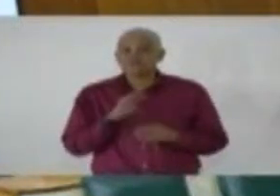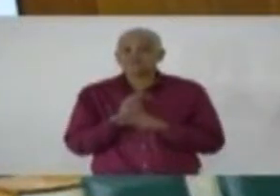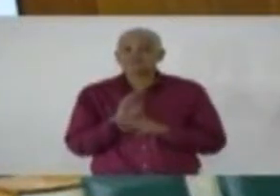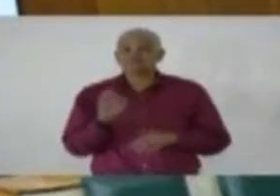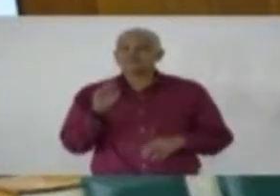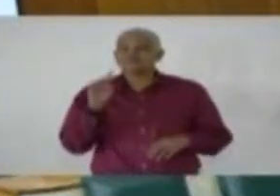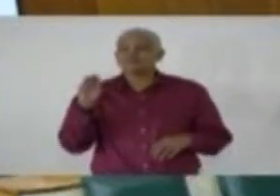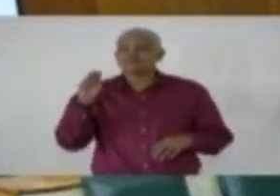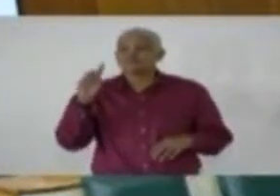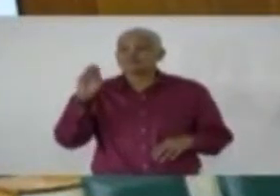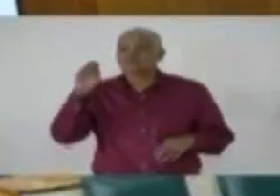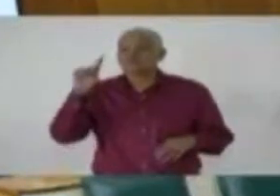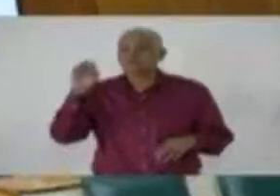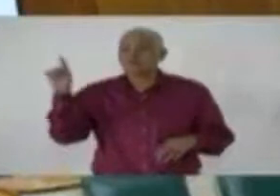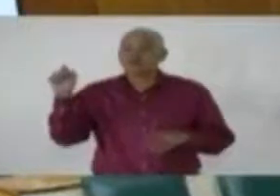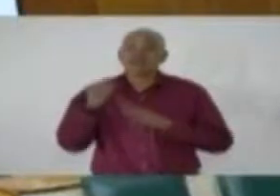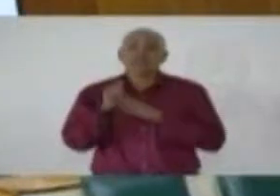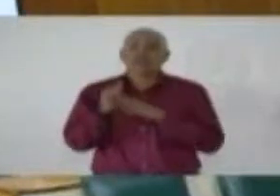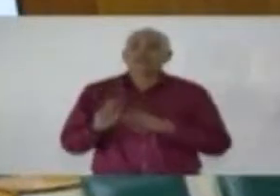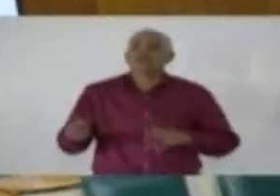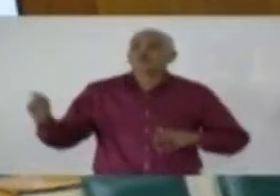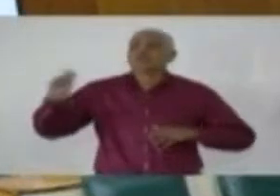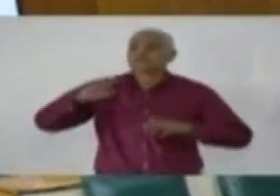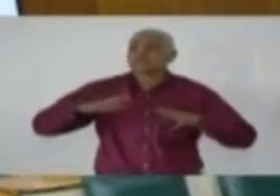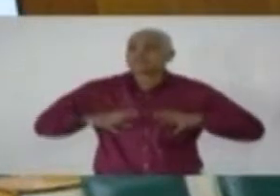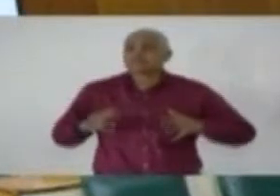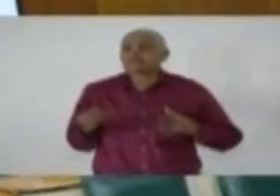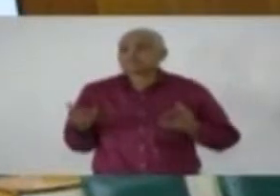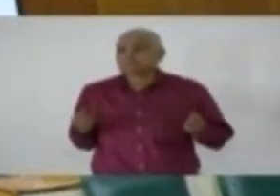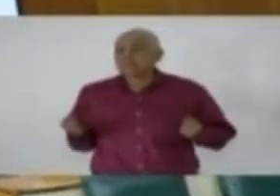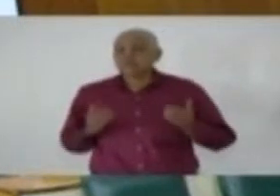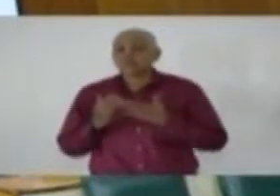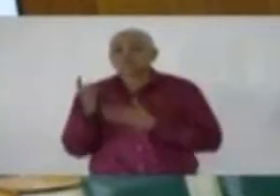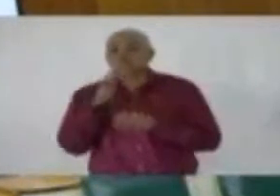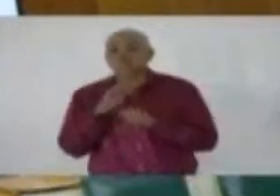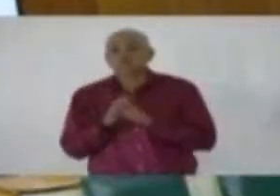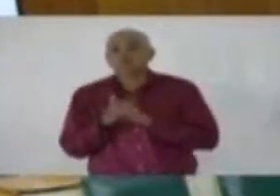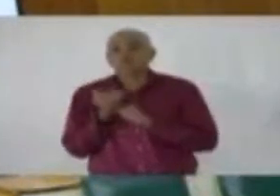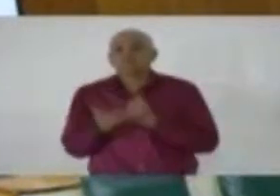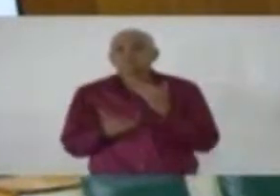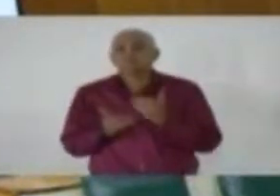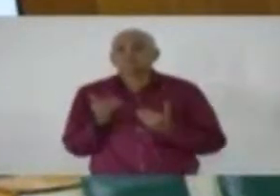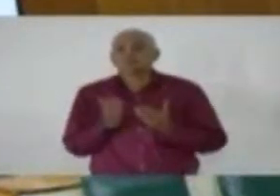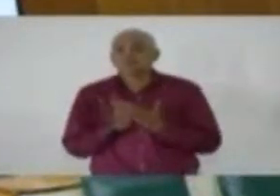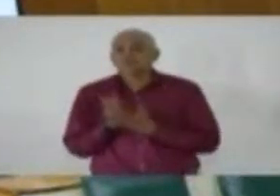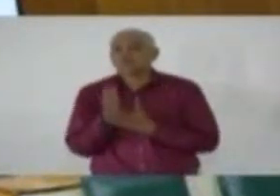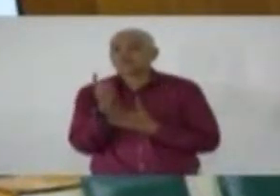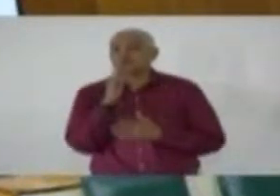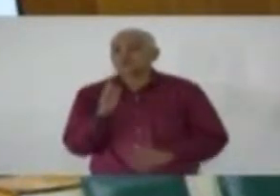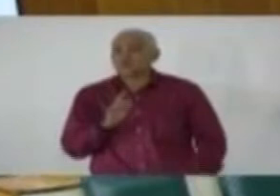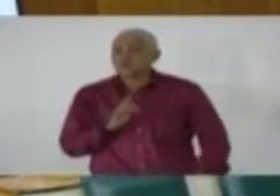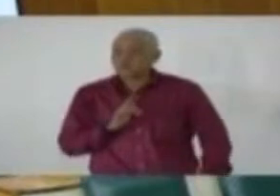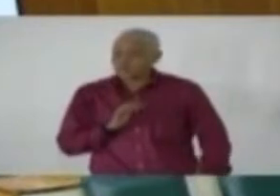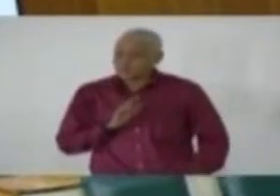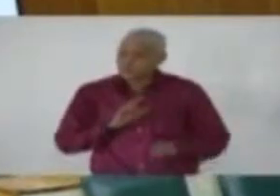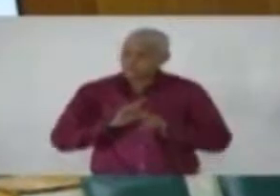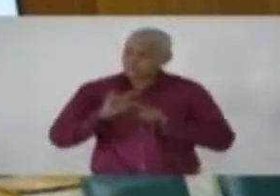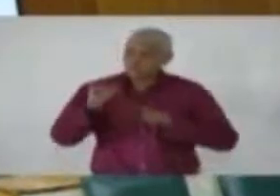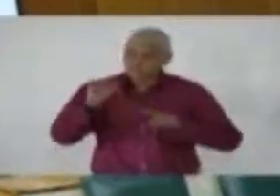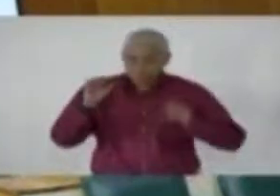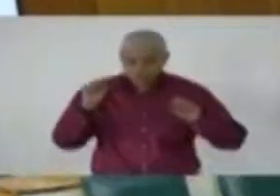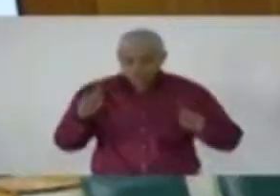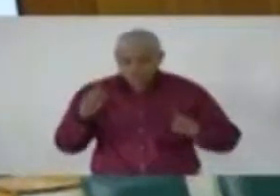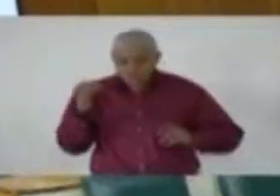Bartlett. He has led the tourism industry and ministry through the COVID-19 pandemic to quite an outstanding